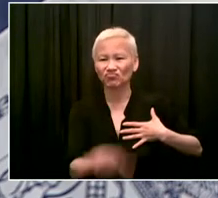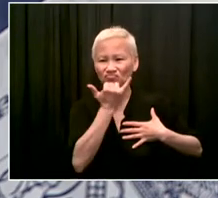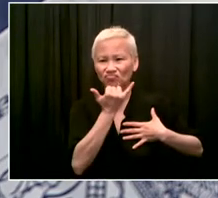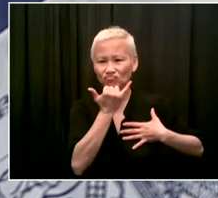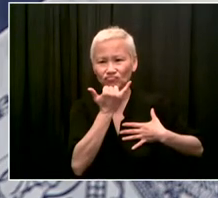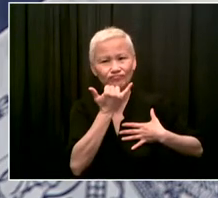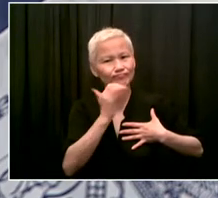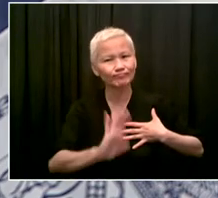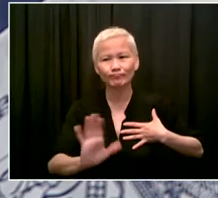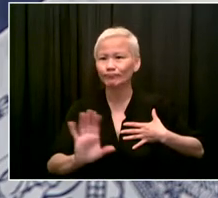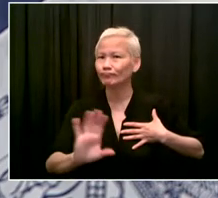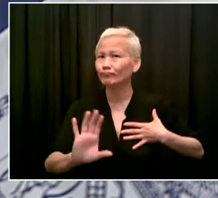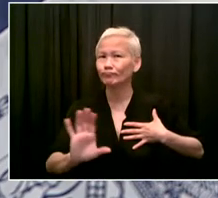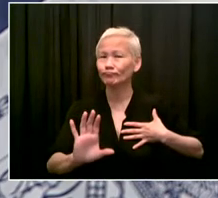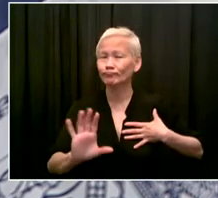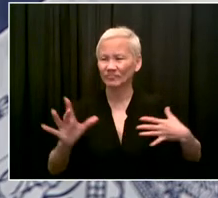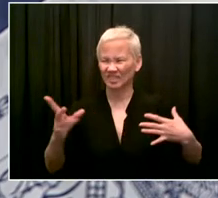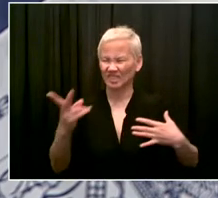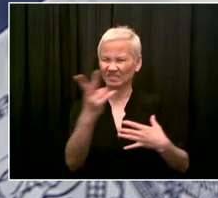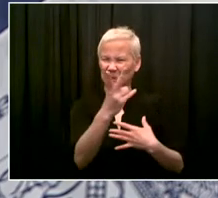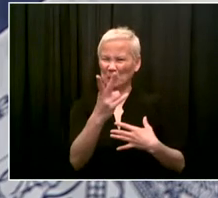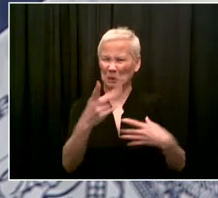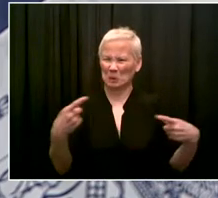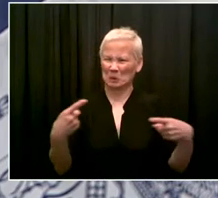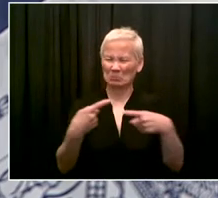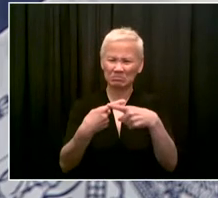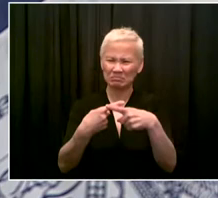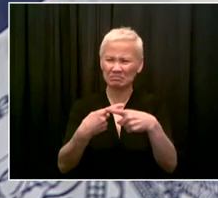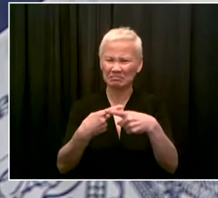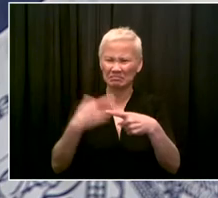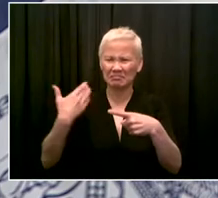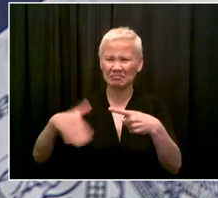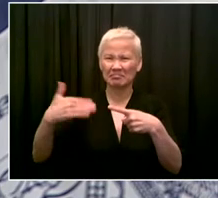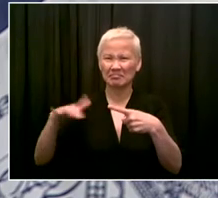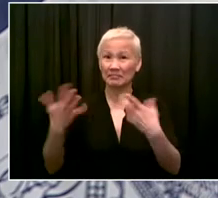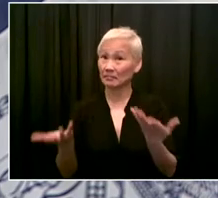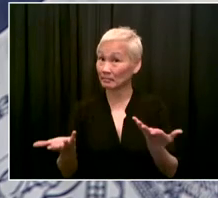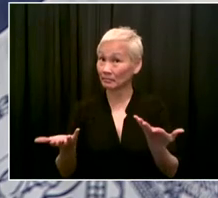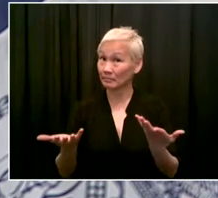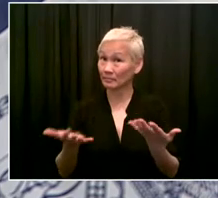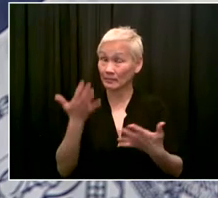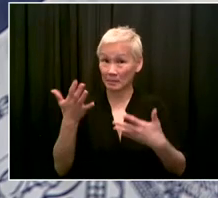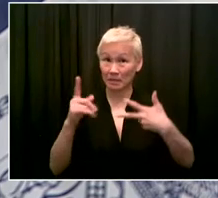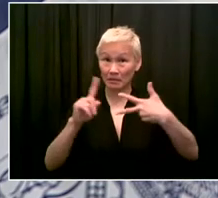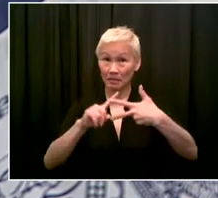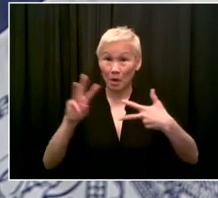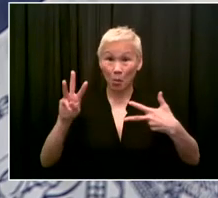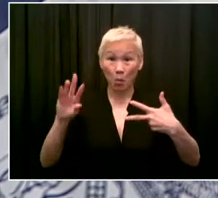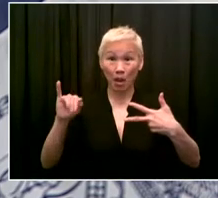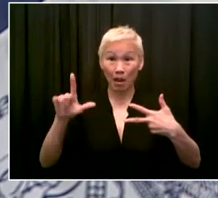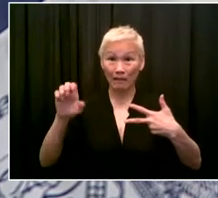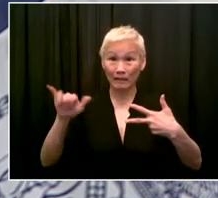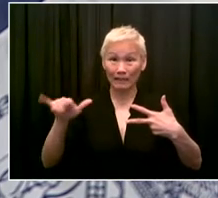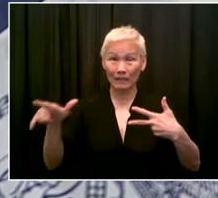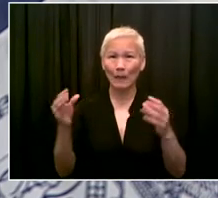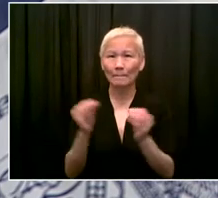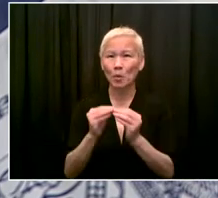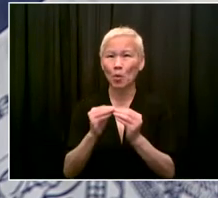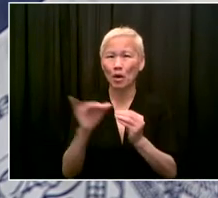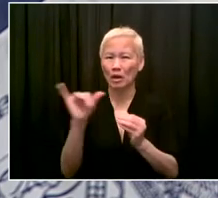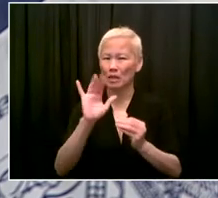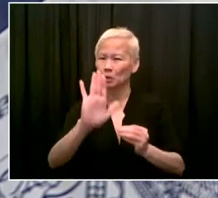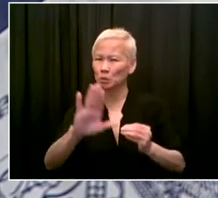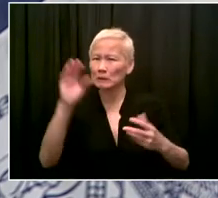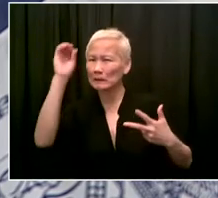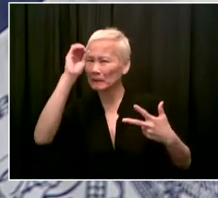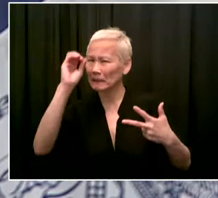Maya Wiley, but certainly not Eric Adams. So I was hoping you might expand on that a little bit, or at least